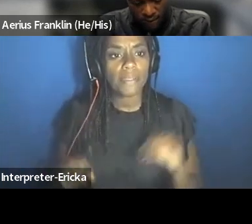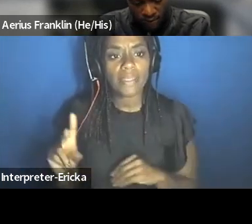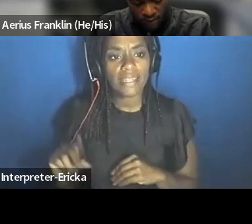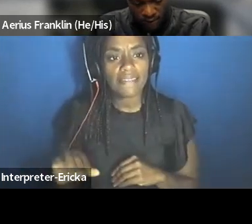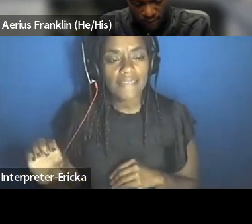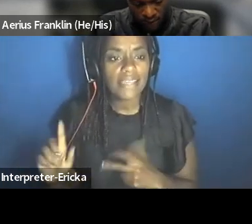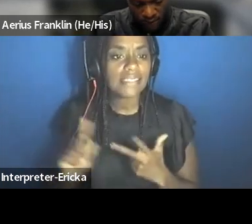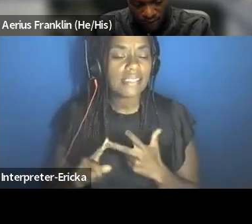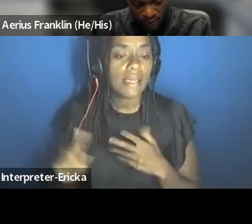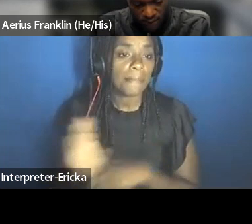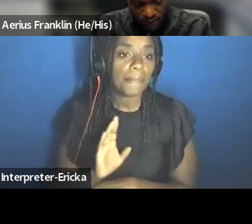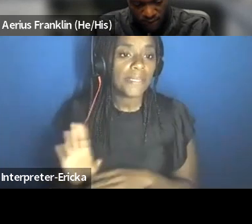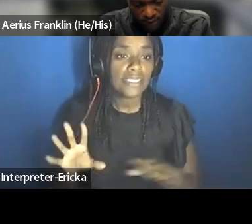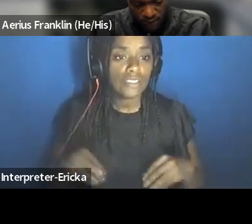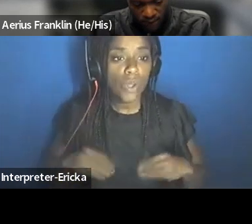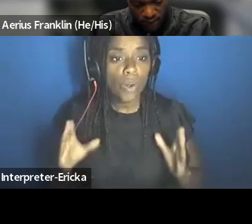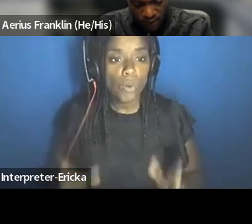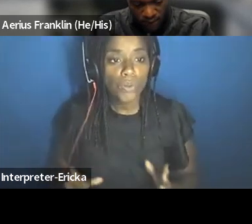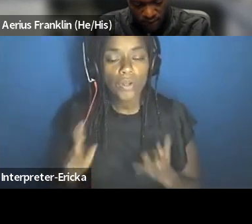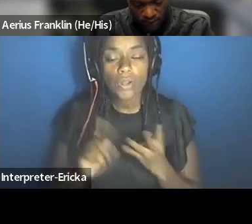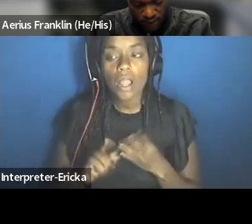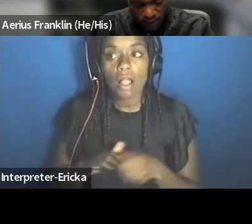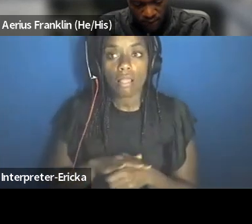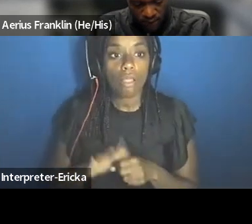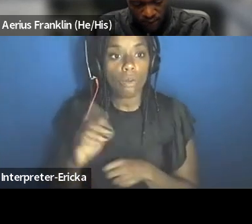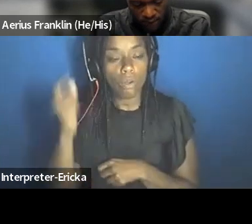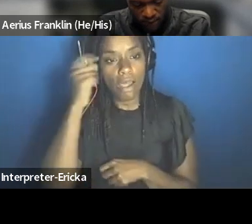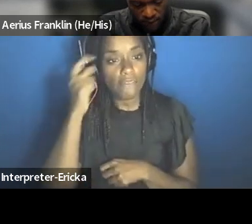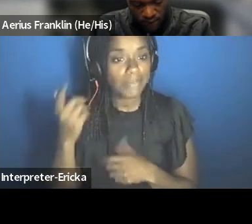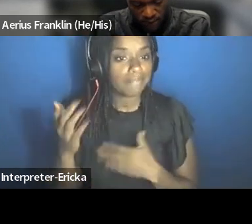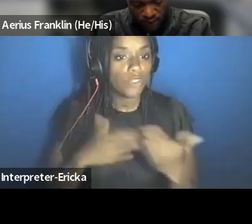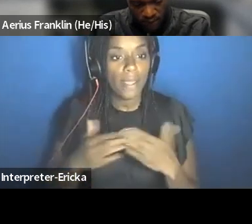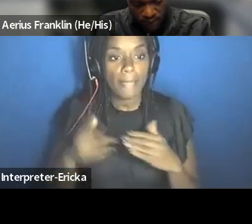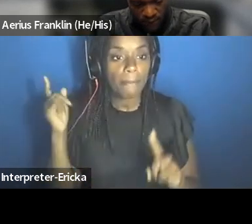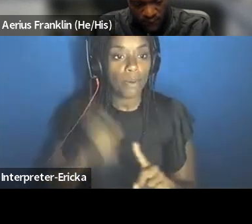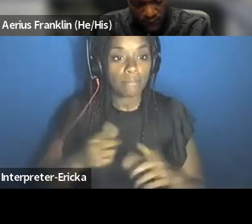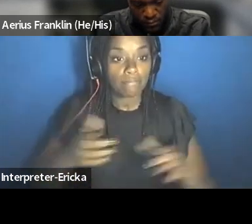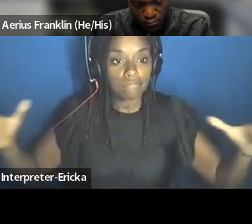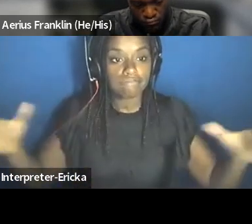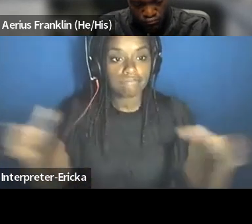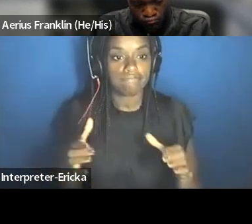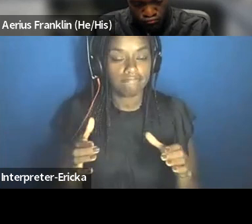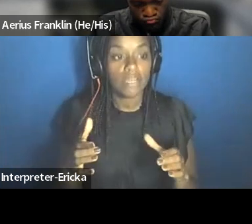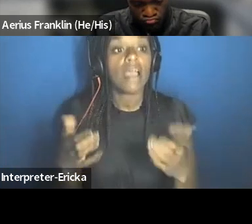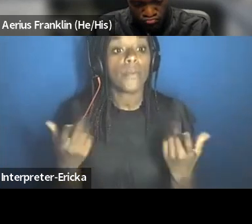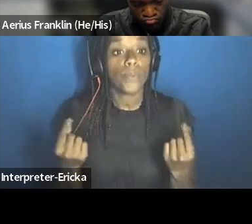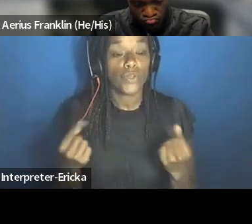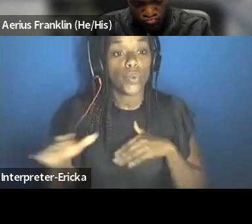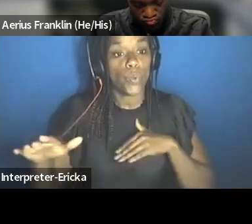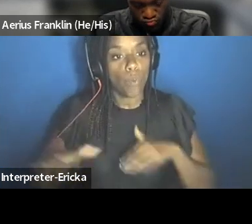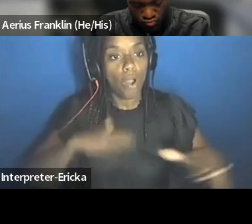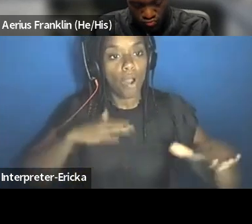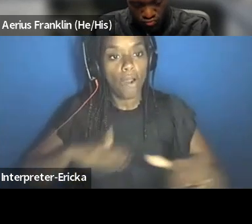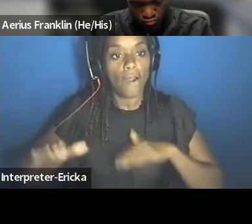local government. You get a group of people together and you just go on a walk in your community. And as you go on that